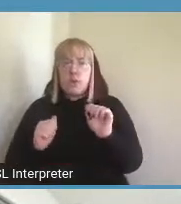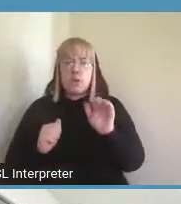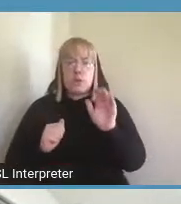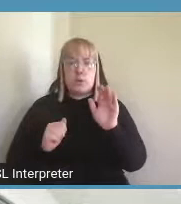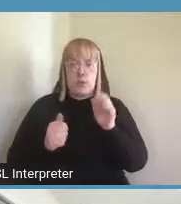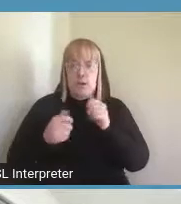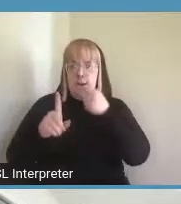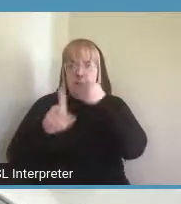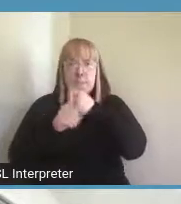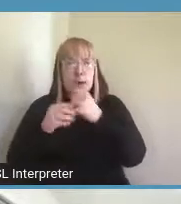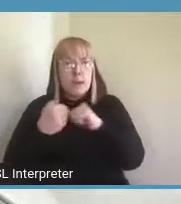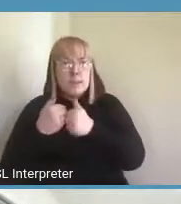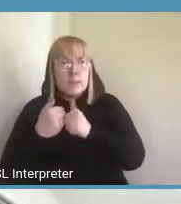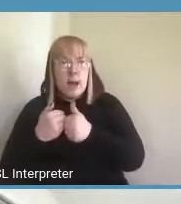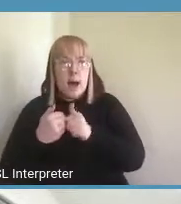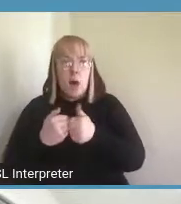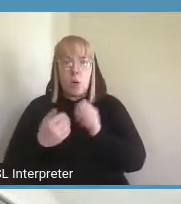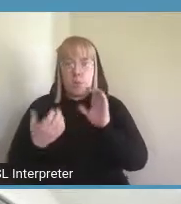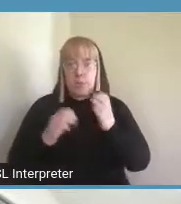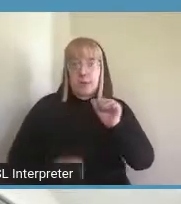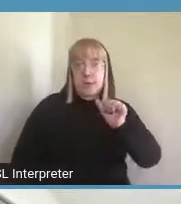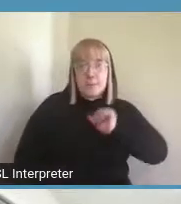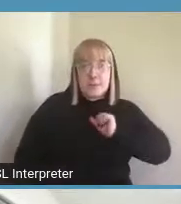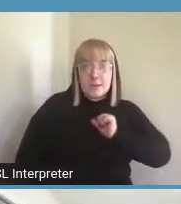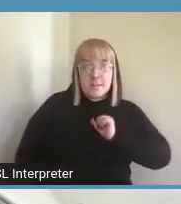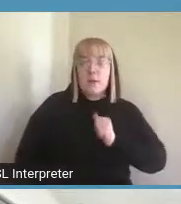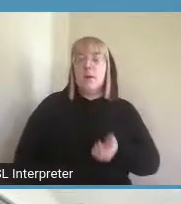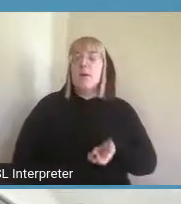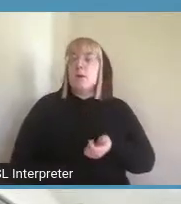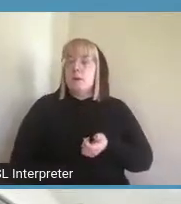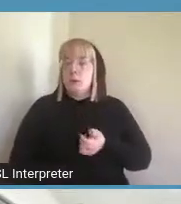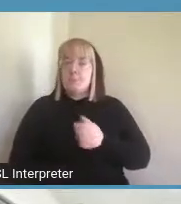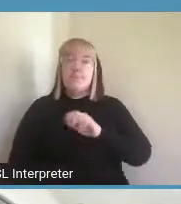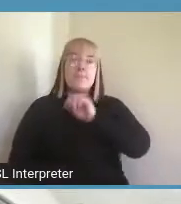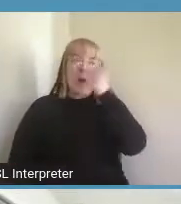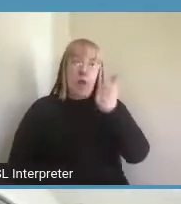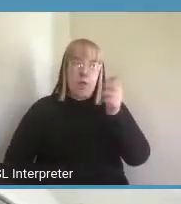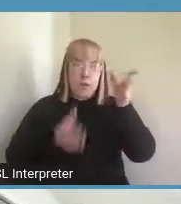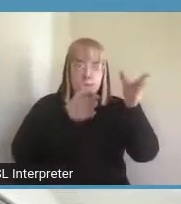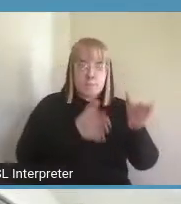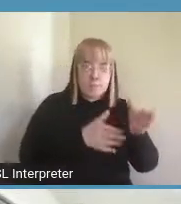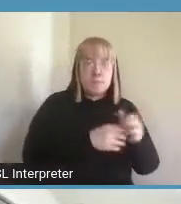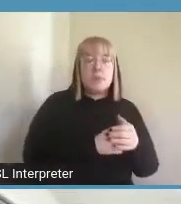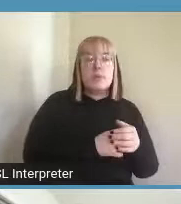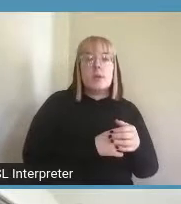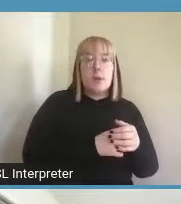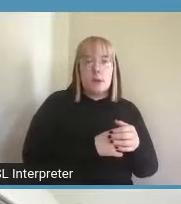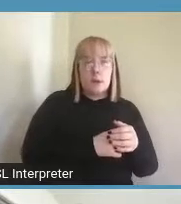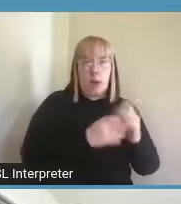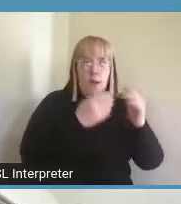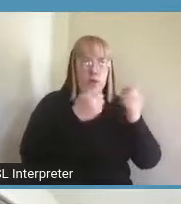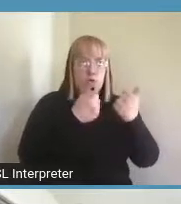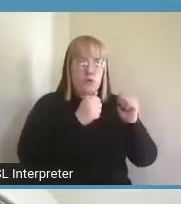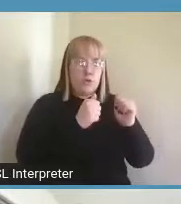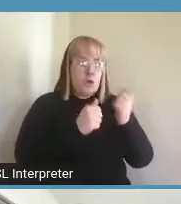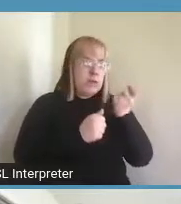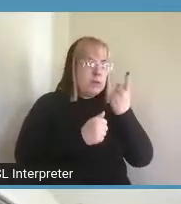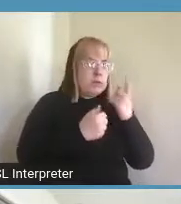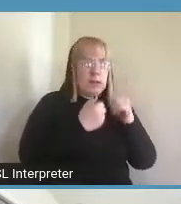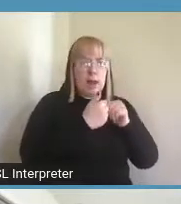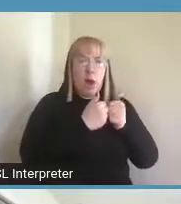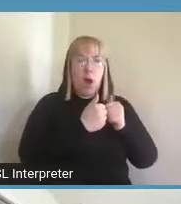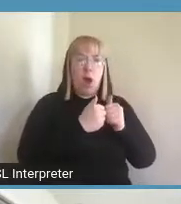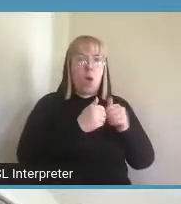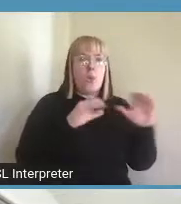impact over time compared to yourself. And the other dimension here is you could try to understand how are you performing compared